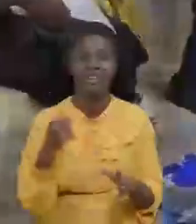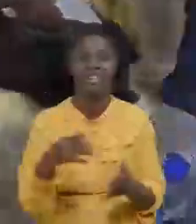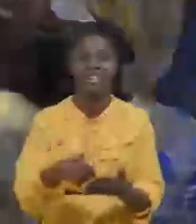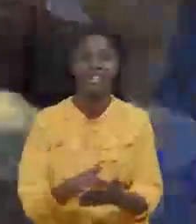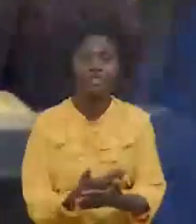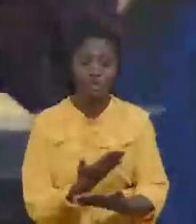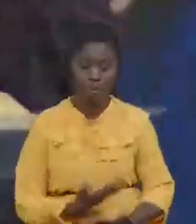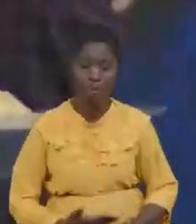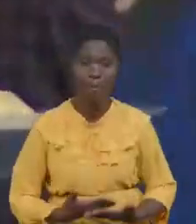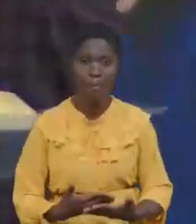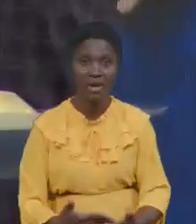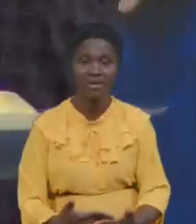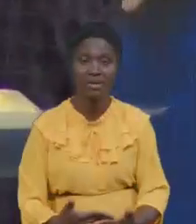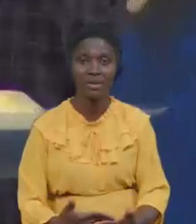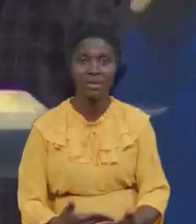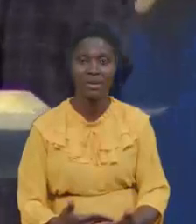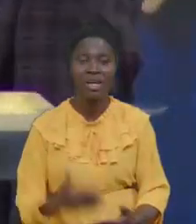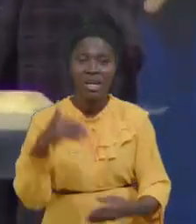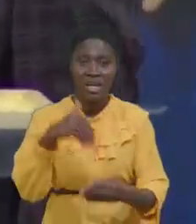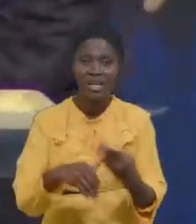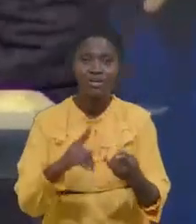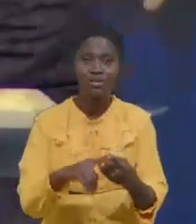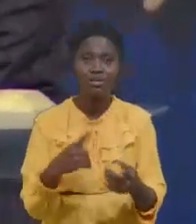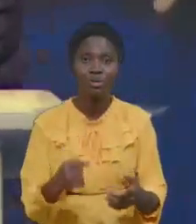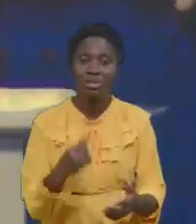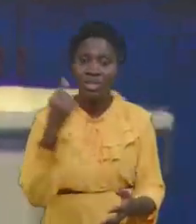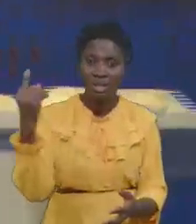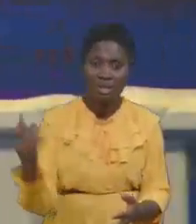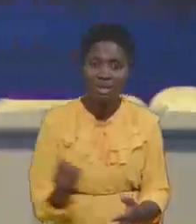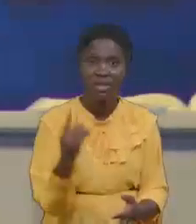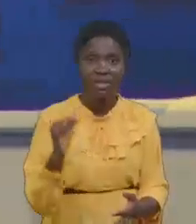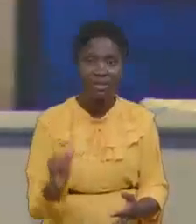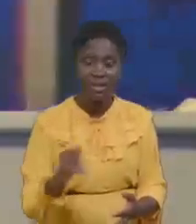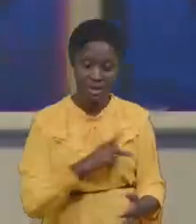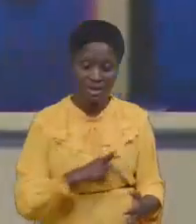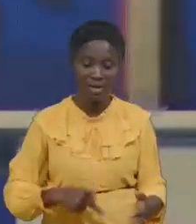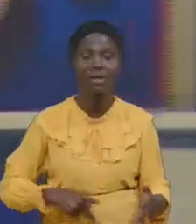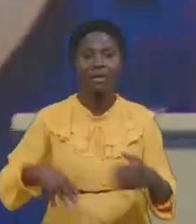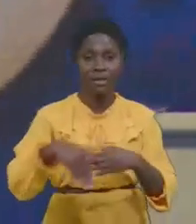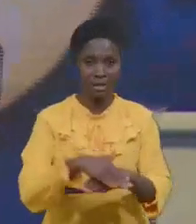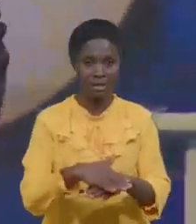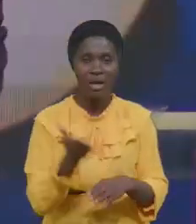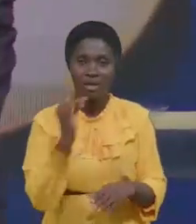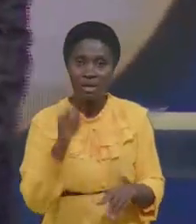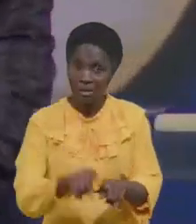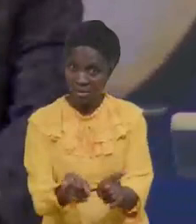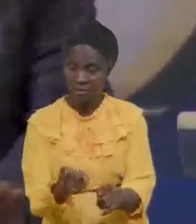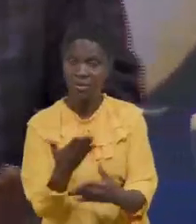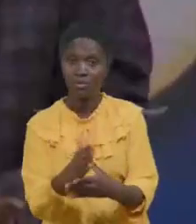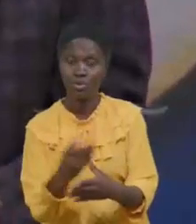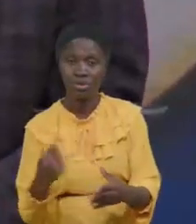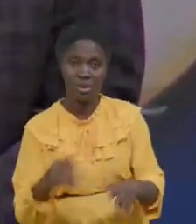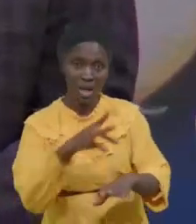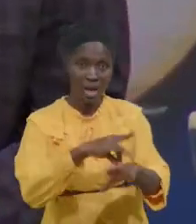birth into the eternal kingdom. There's a difference between the